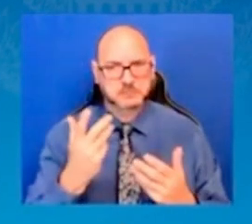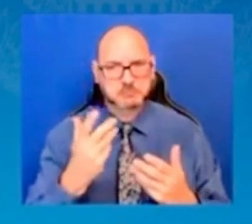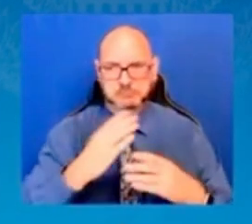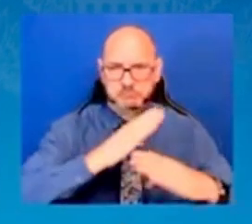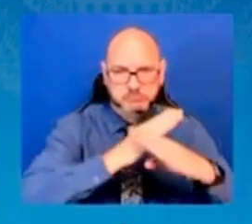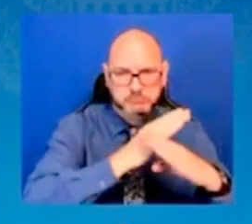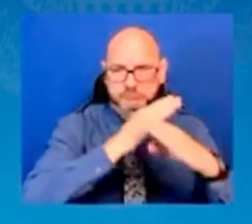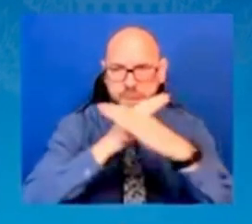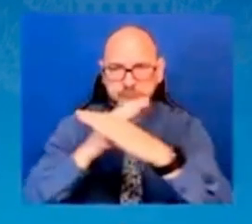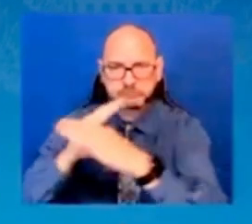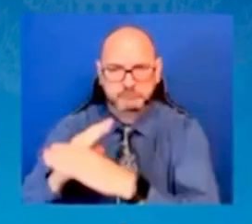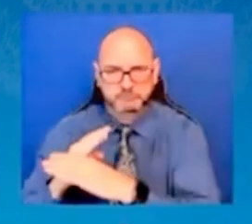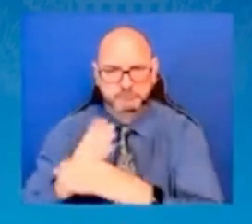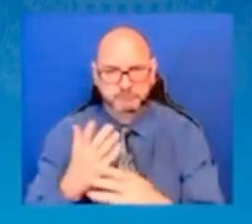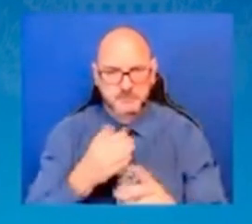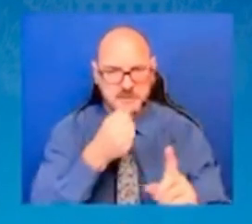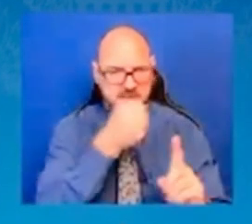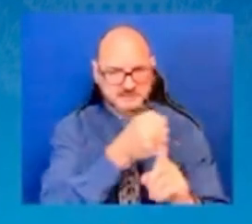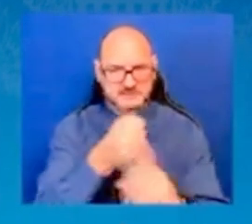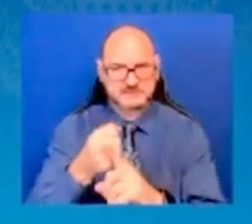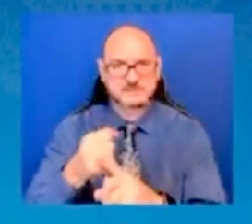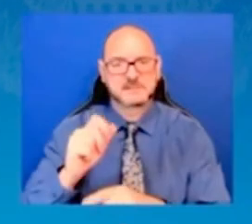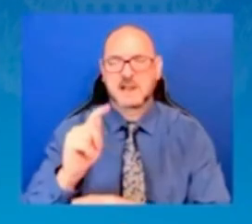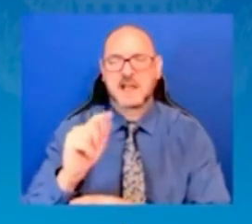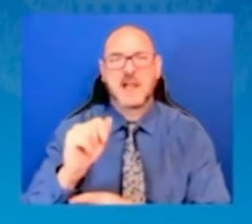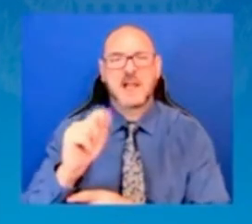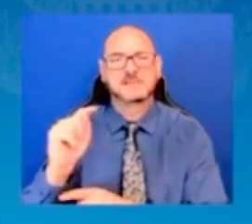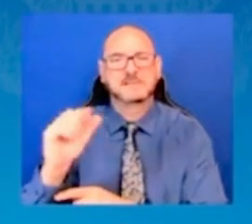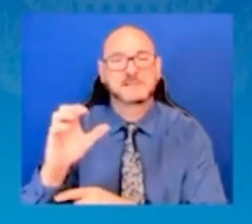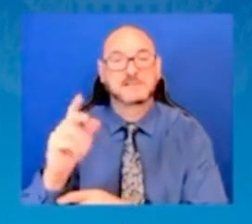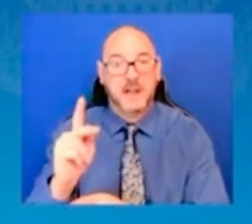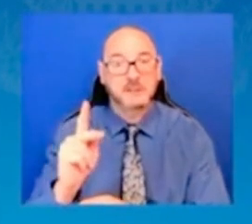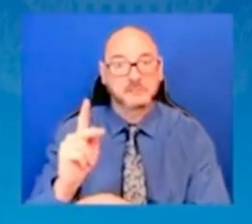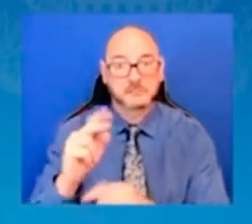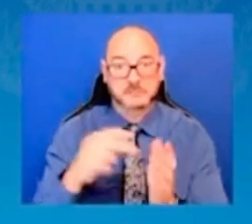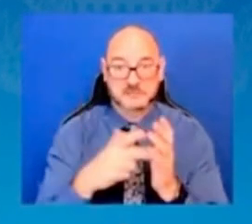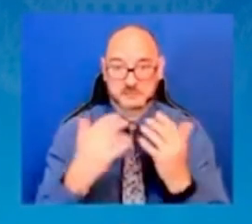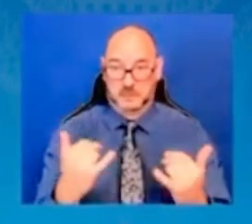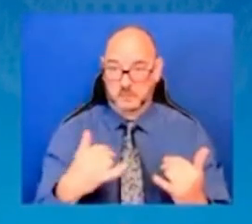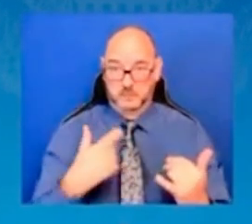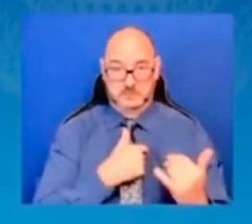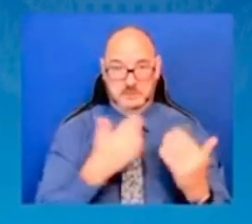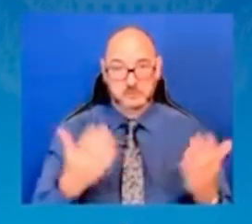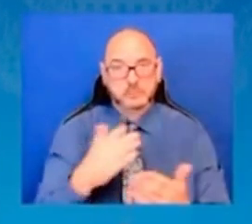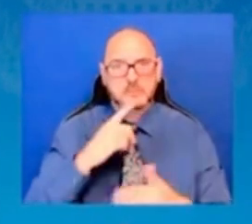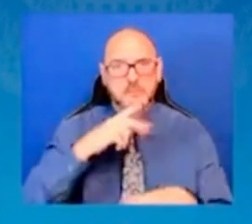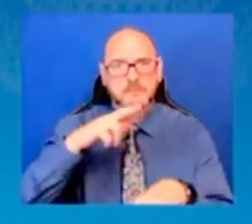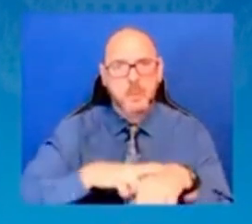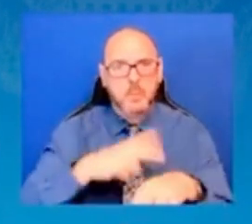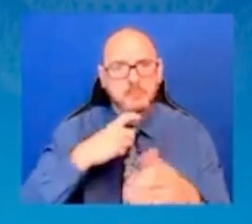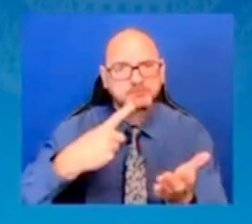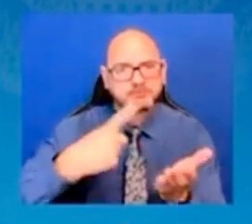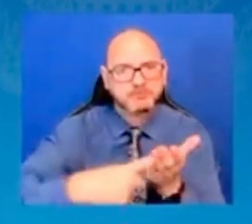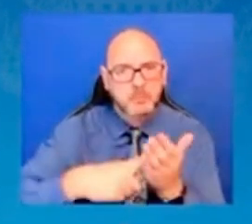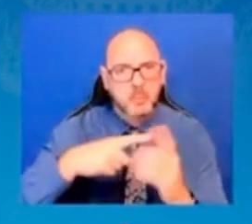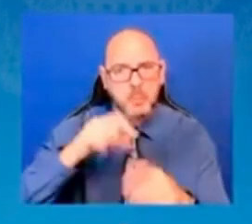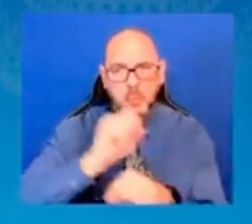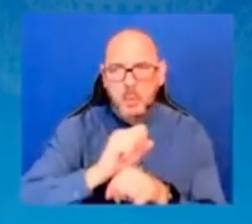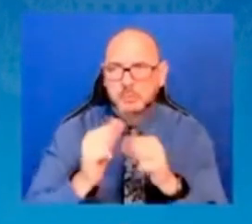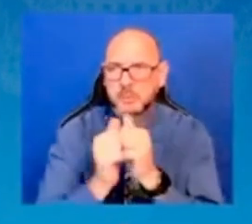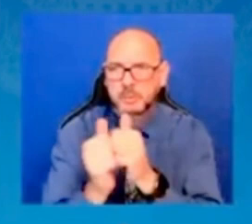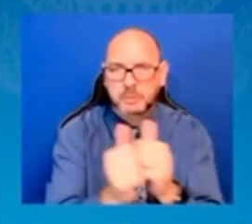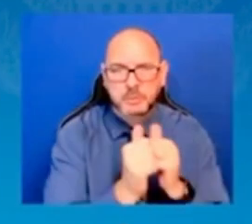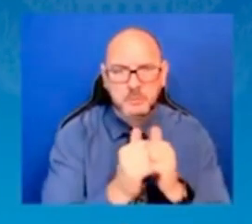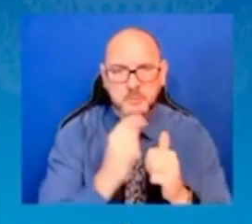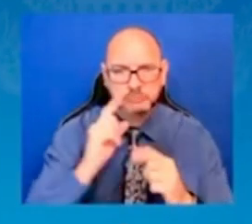So we are here today because, of course, as we have discussed and worked together many times since, the Dobbs decision by